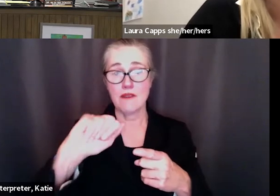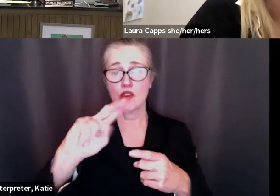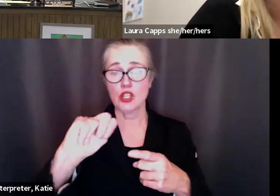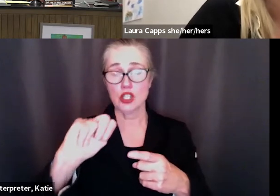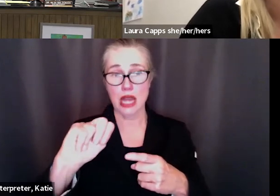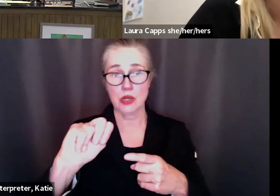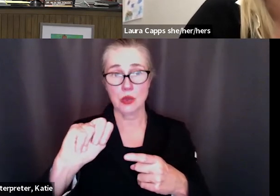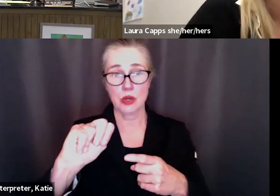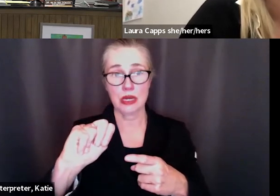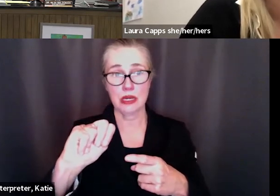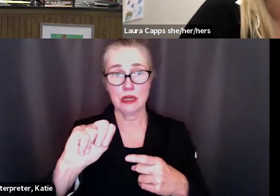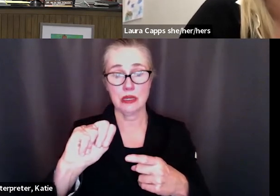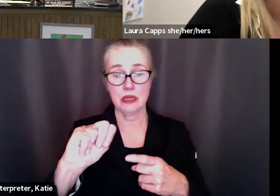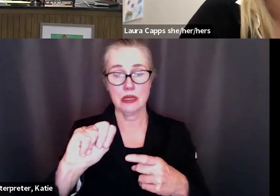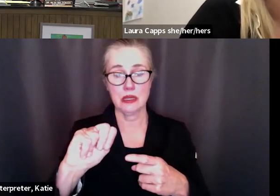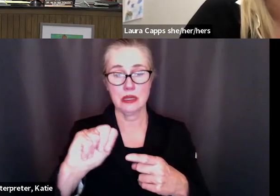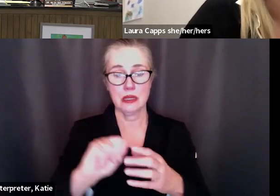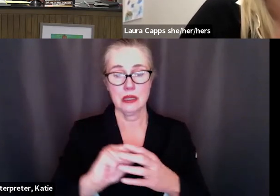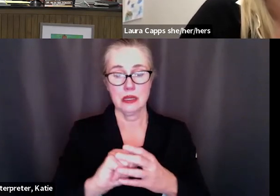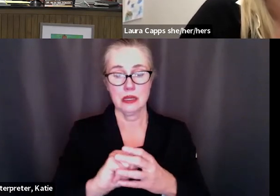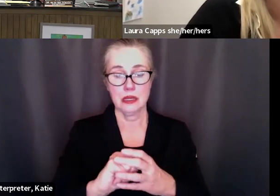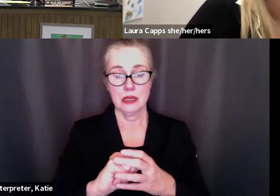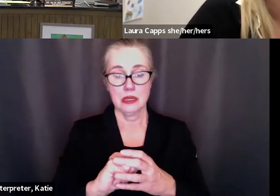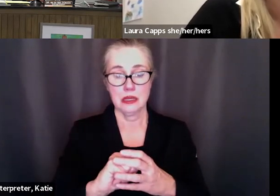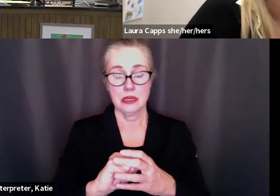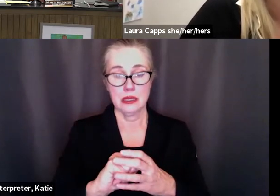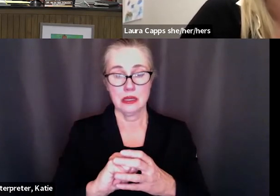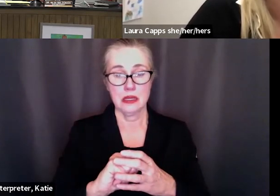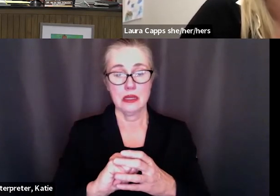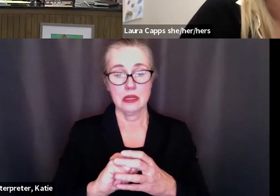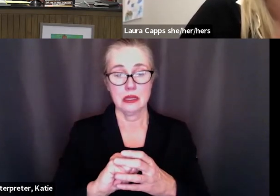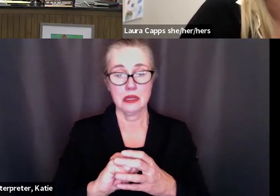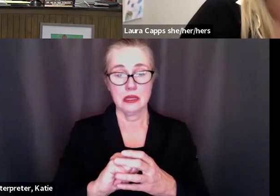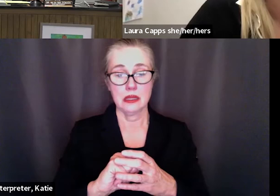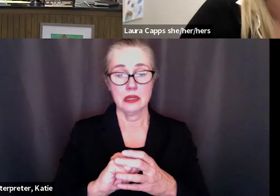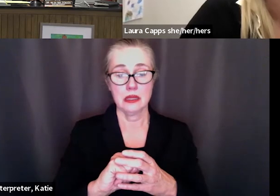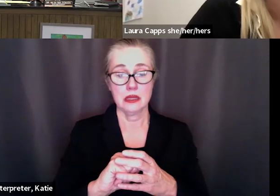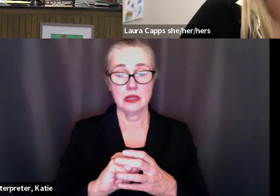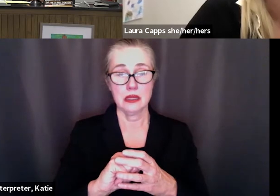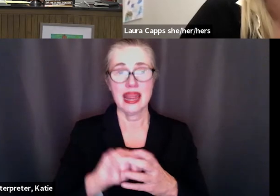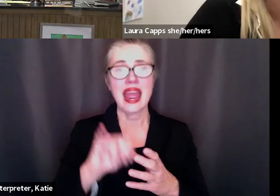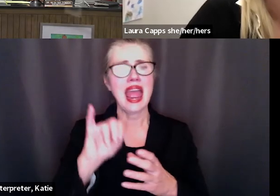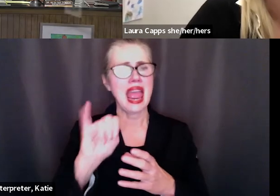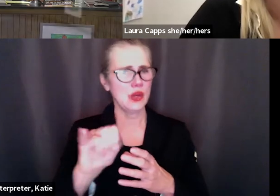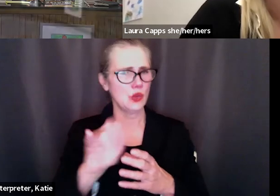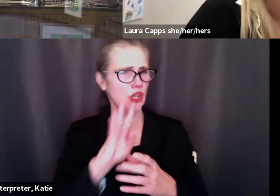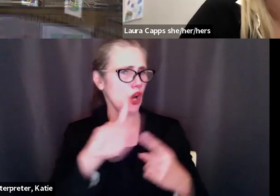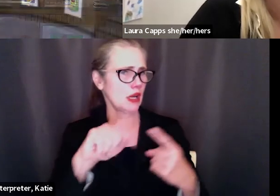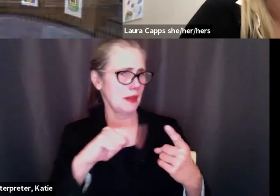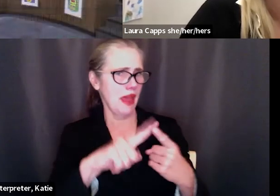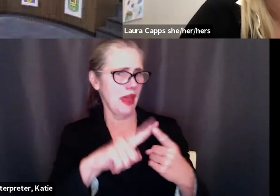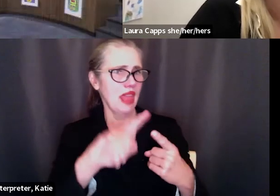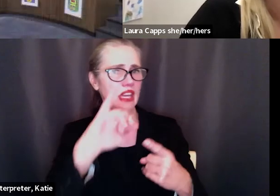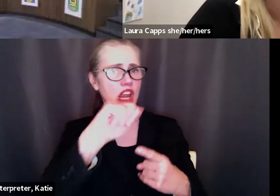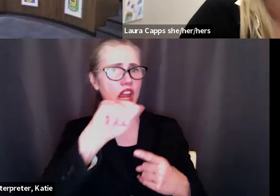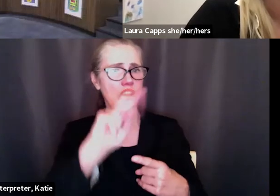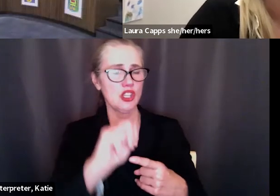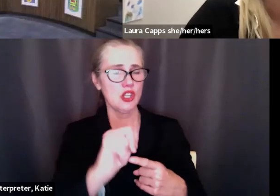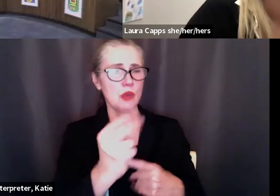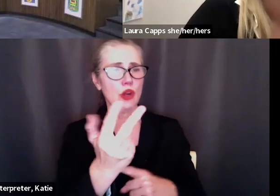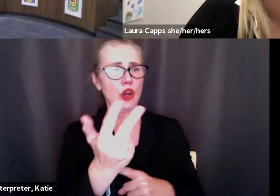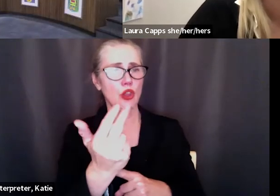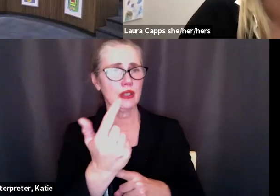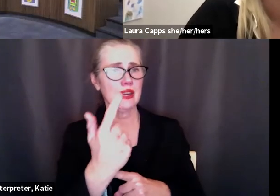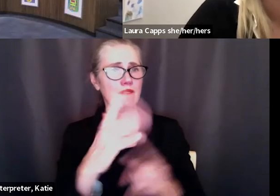and that was articulated at the january 13th community meeting as well and so when